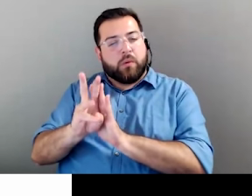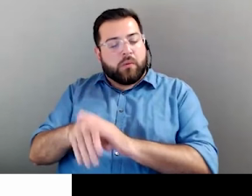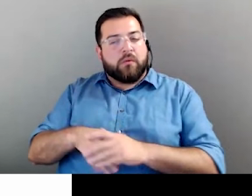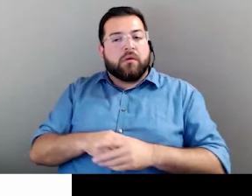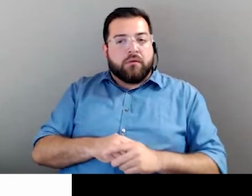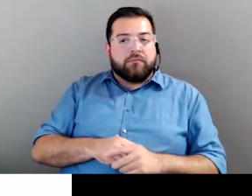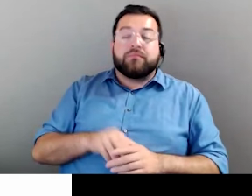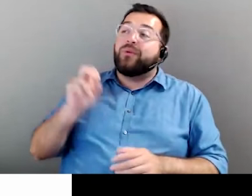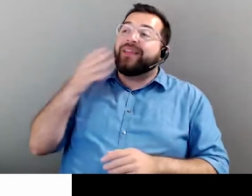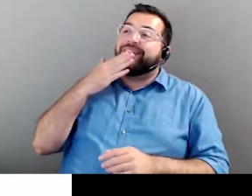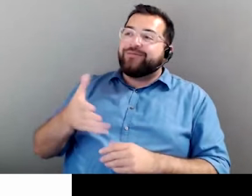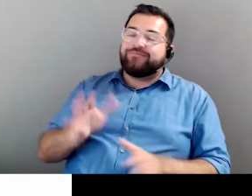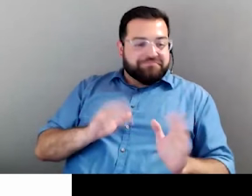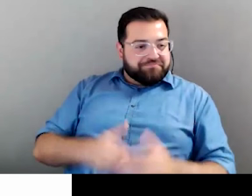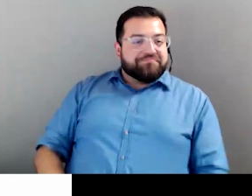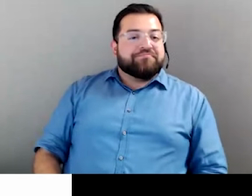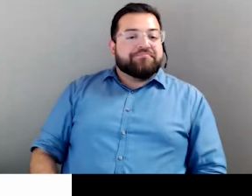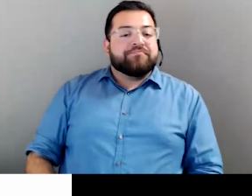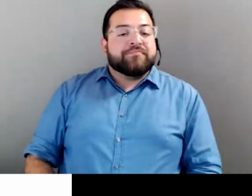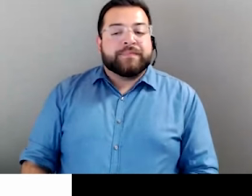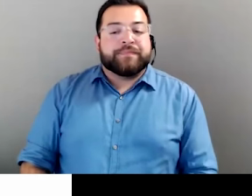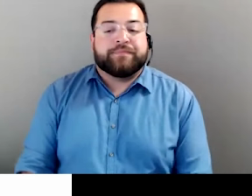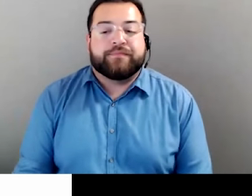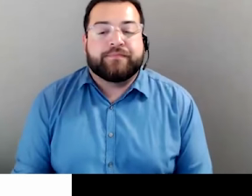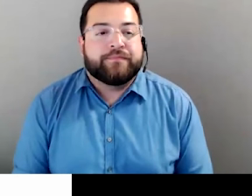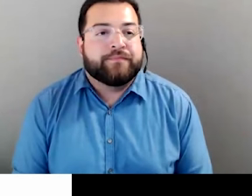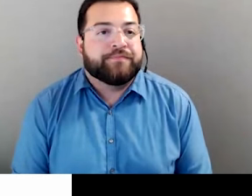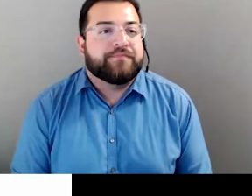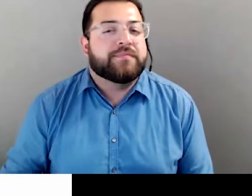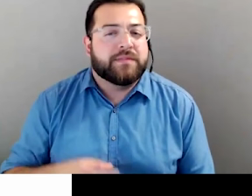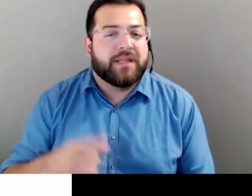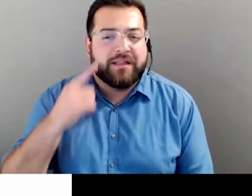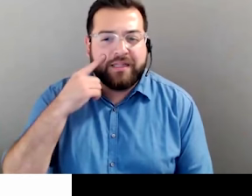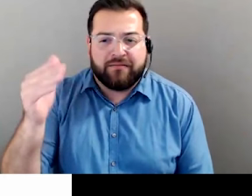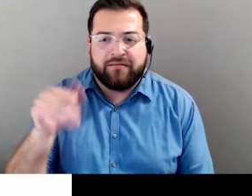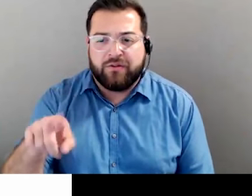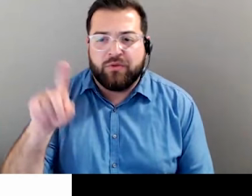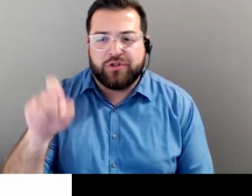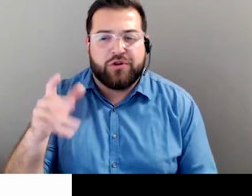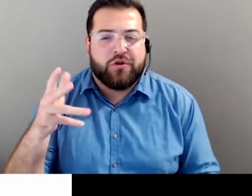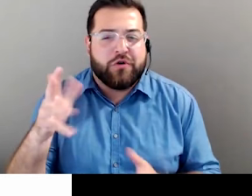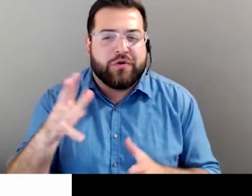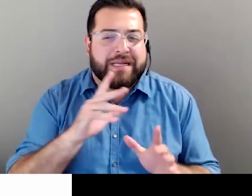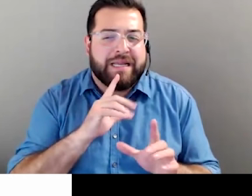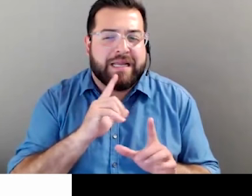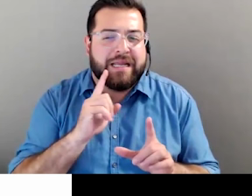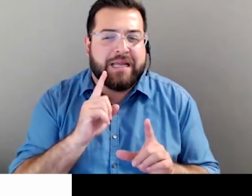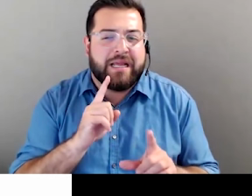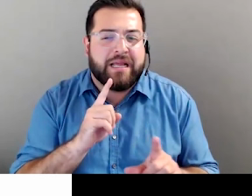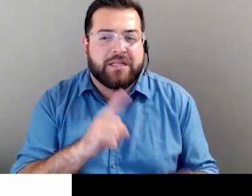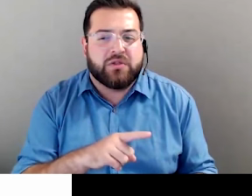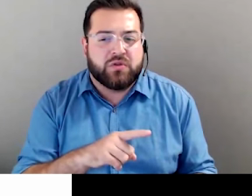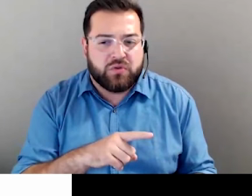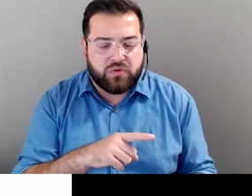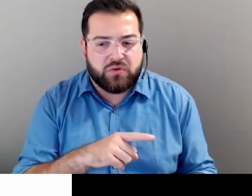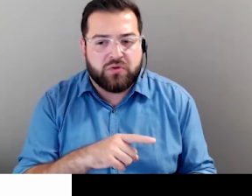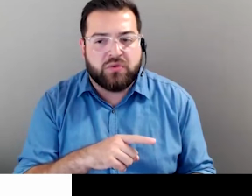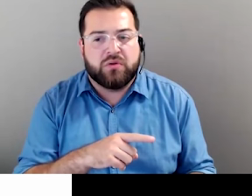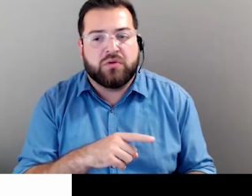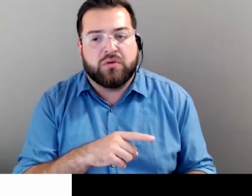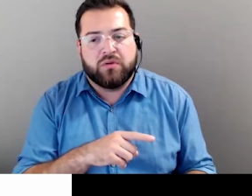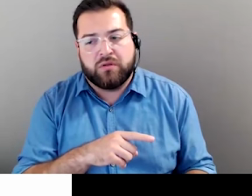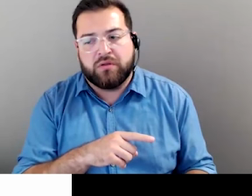you. You're welcome. All right, so I think we kind of answered this question already. So just reasonable